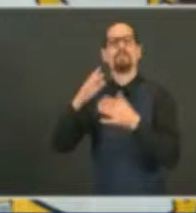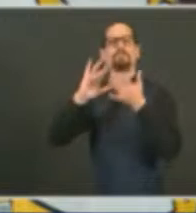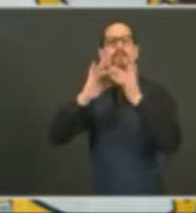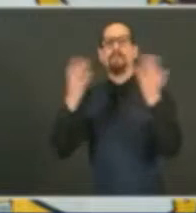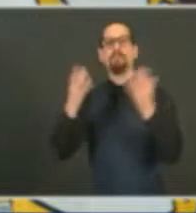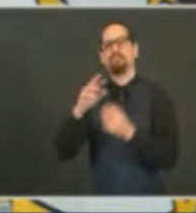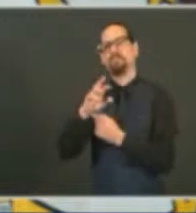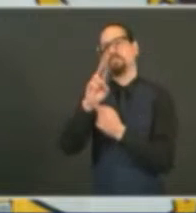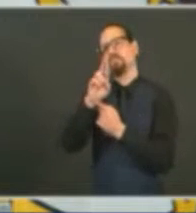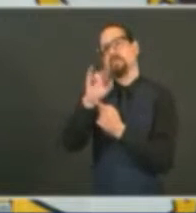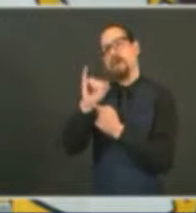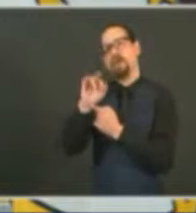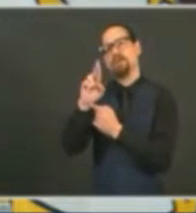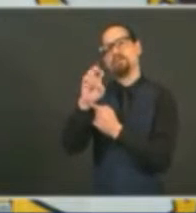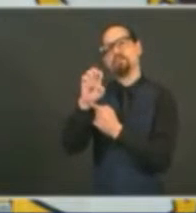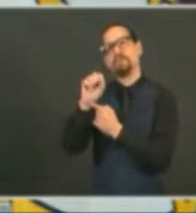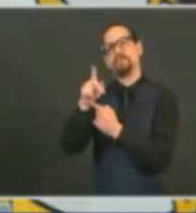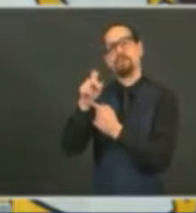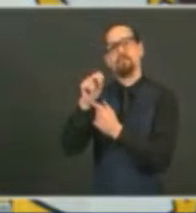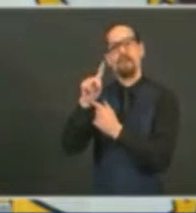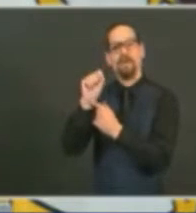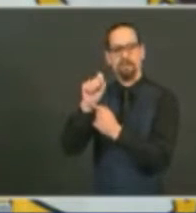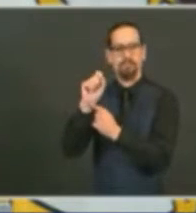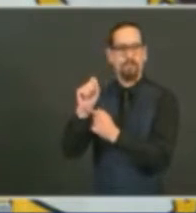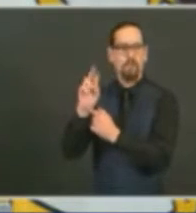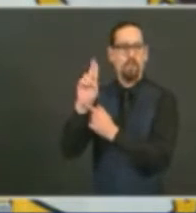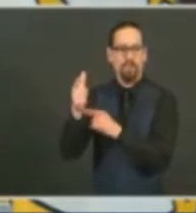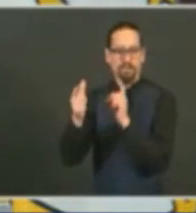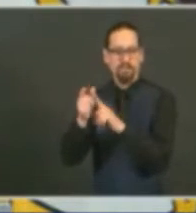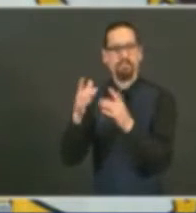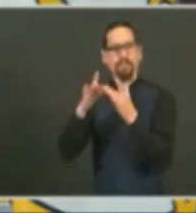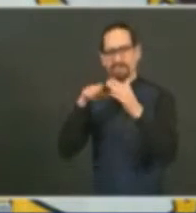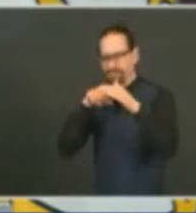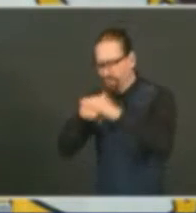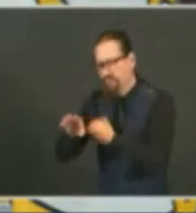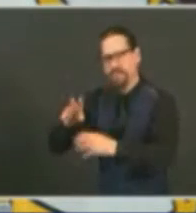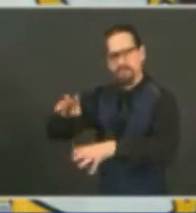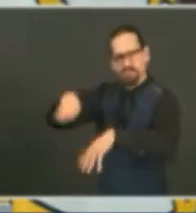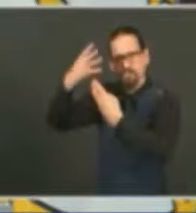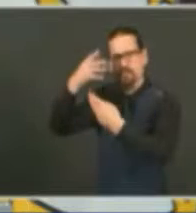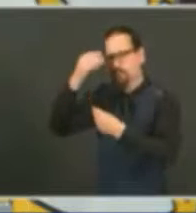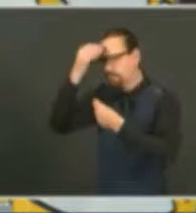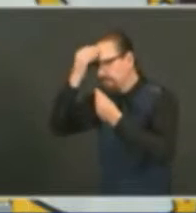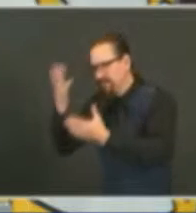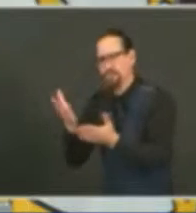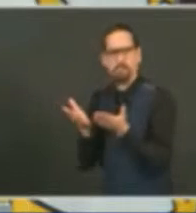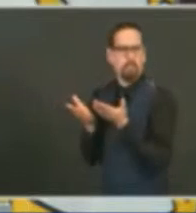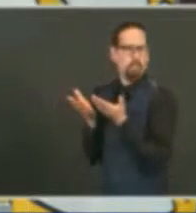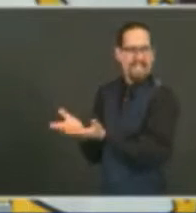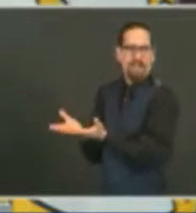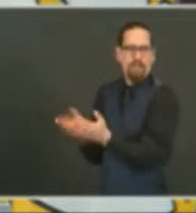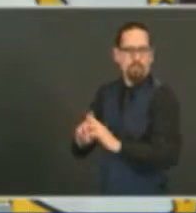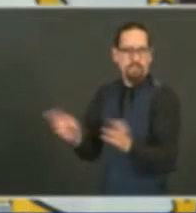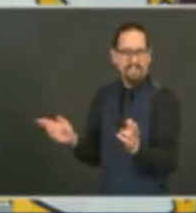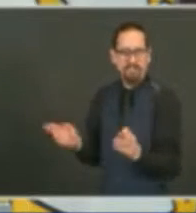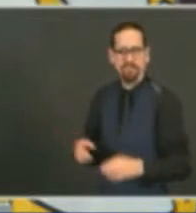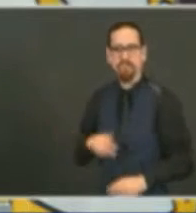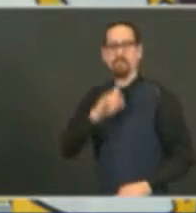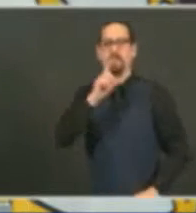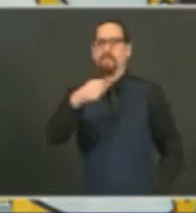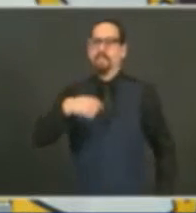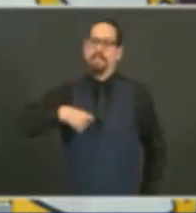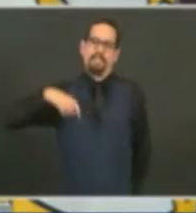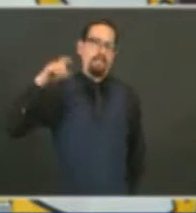riresponds.org. We need volunteers. We need volunteers. We're really in the thick of it now. It's an all hands on